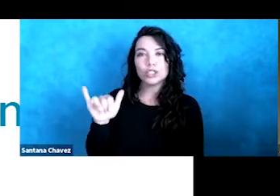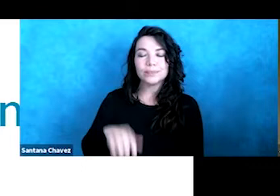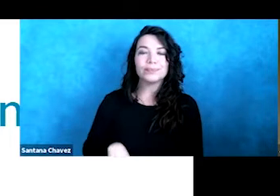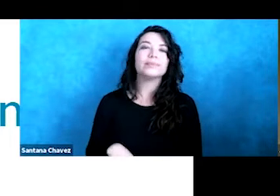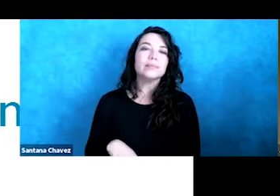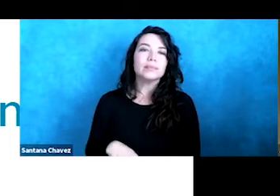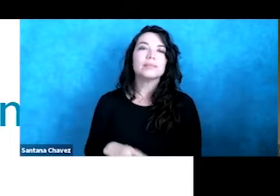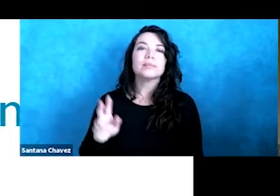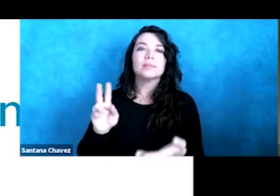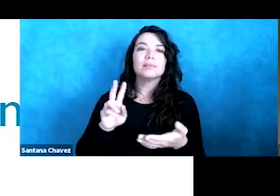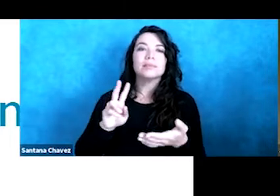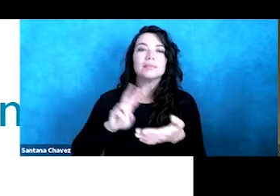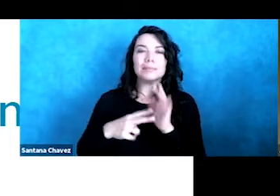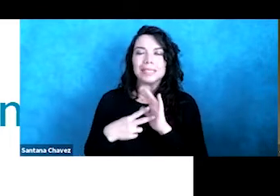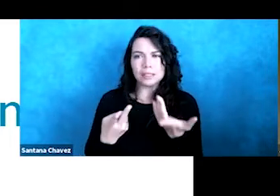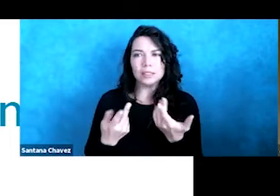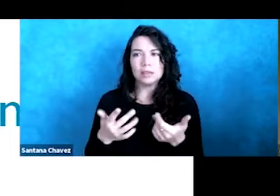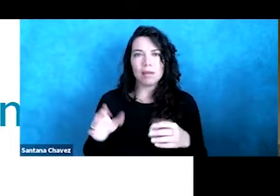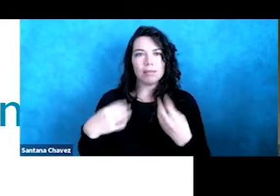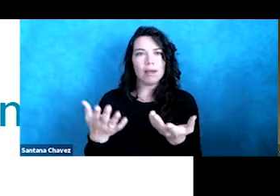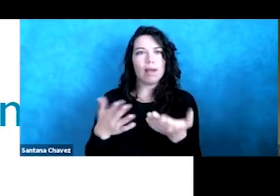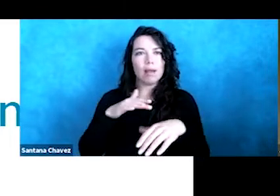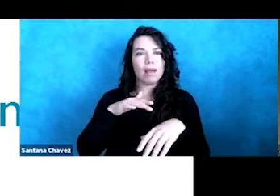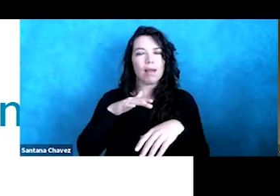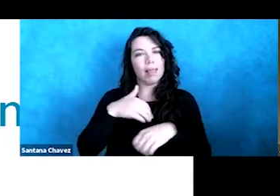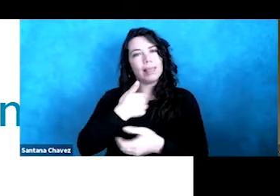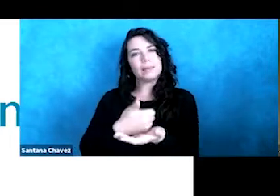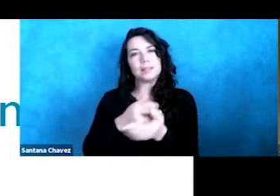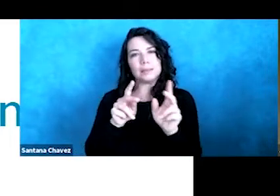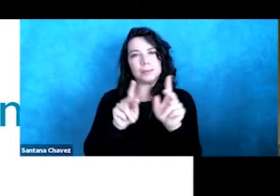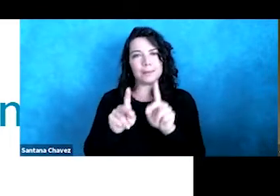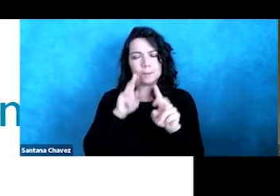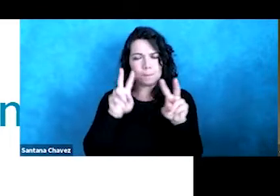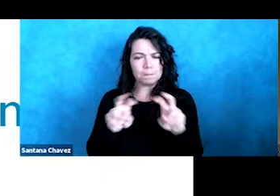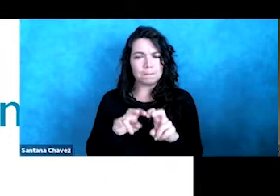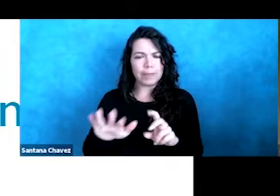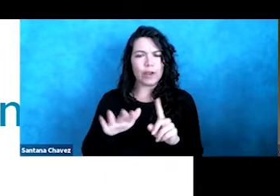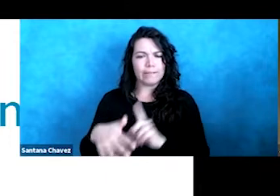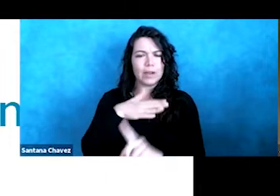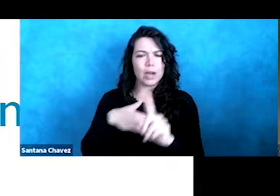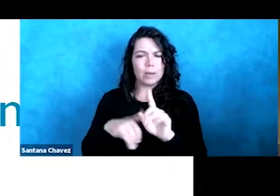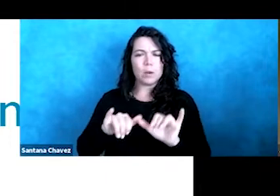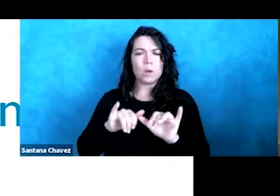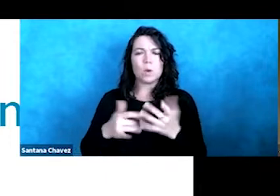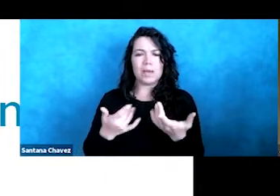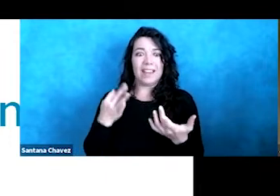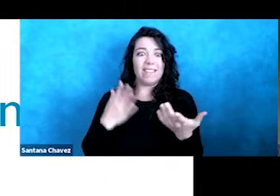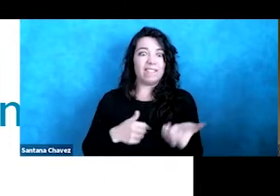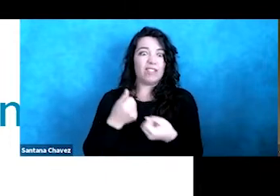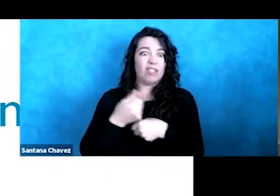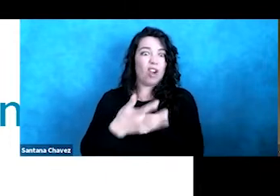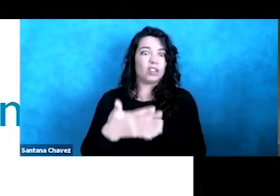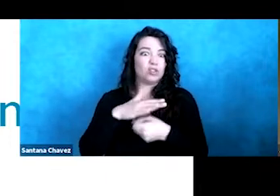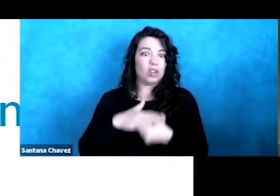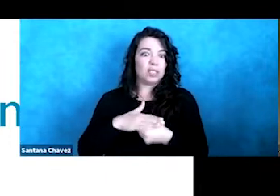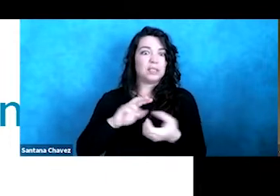environment to make it less stressful, which can include, the individual's physical environment and their social